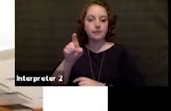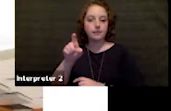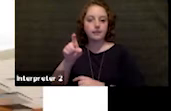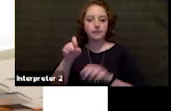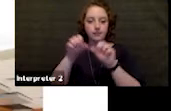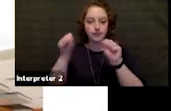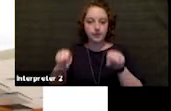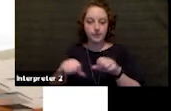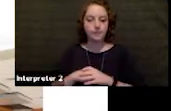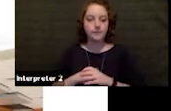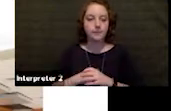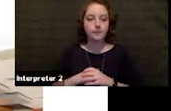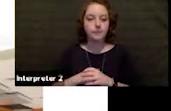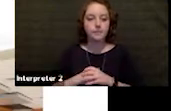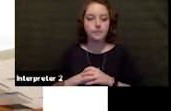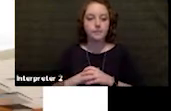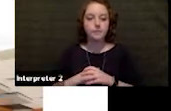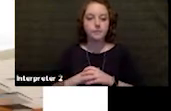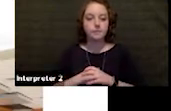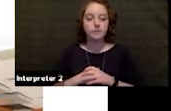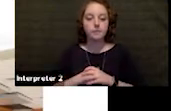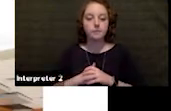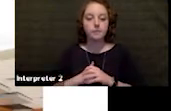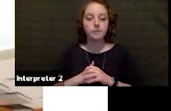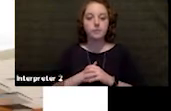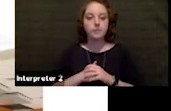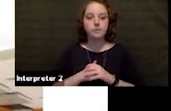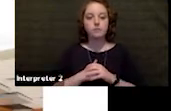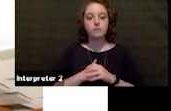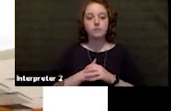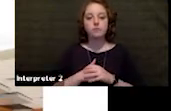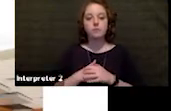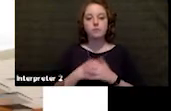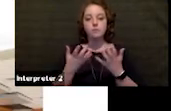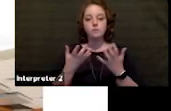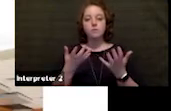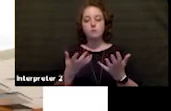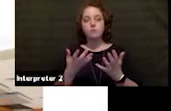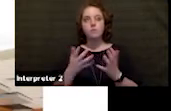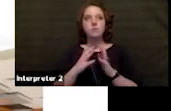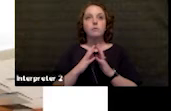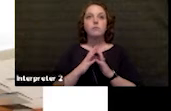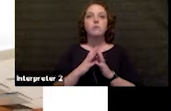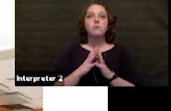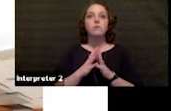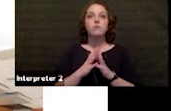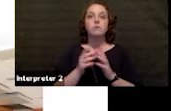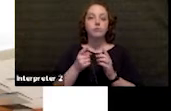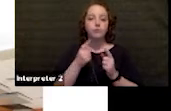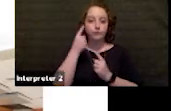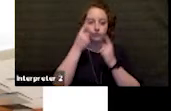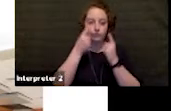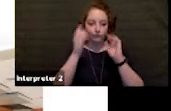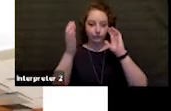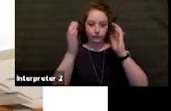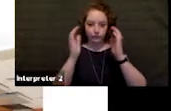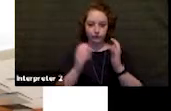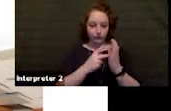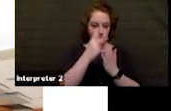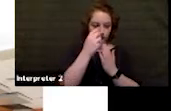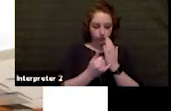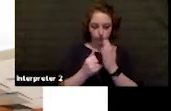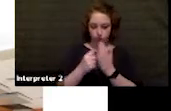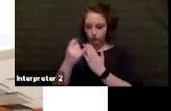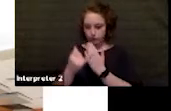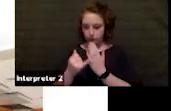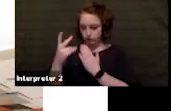And so you can think of, as you're thinking of projects, and you'll see here in a